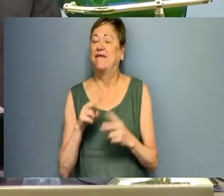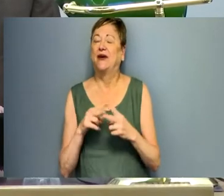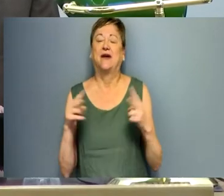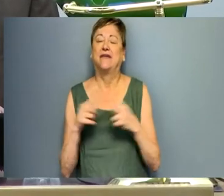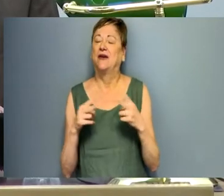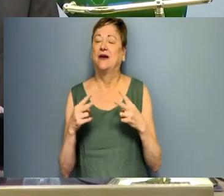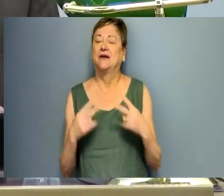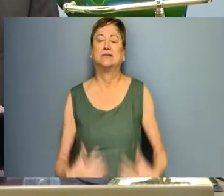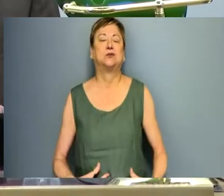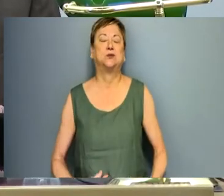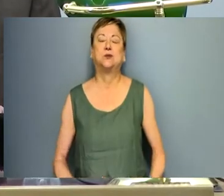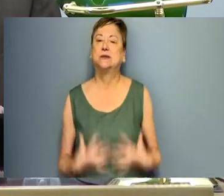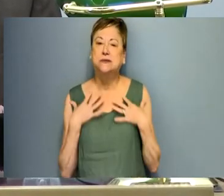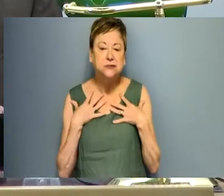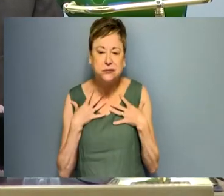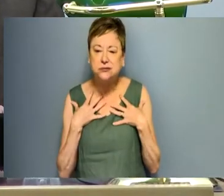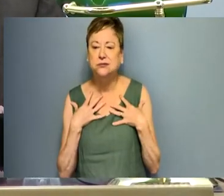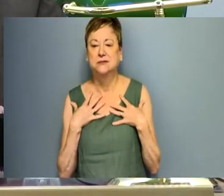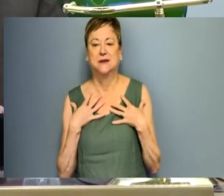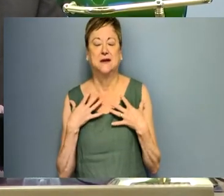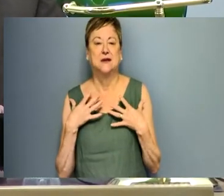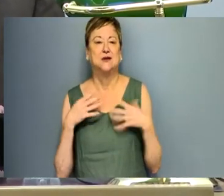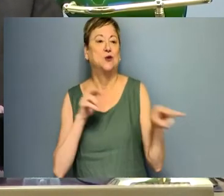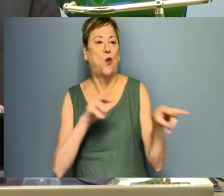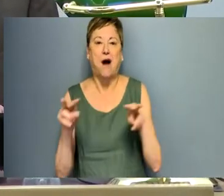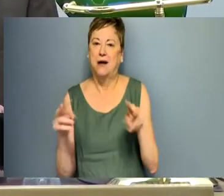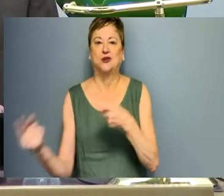very inspiring for me to watch all over the county.